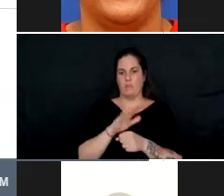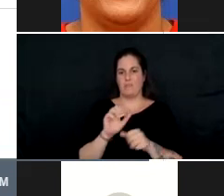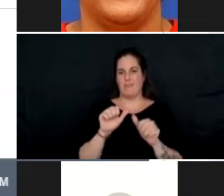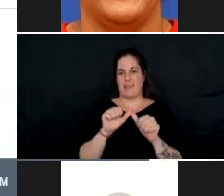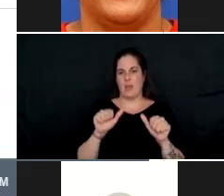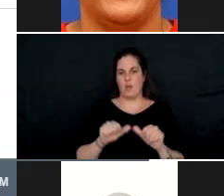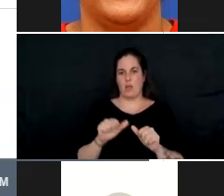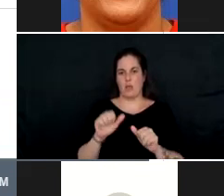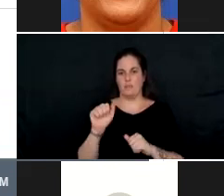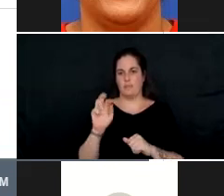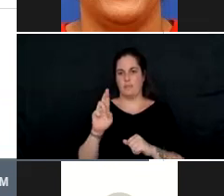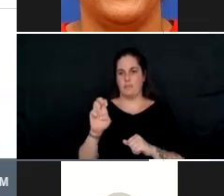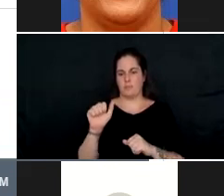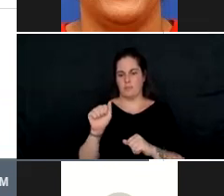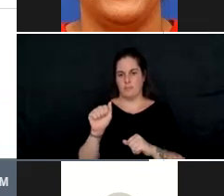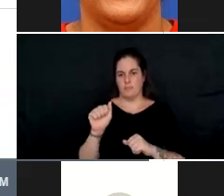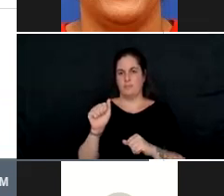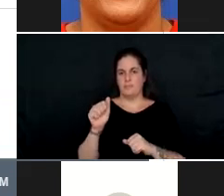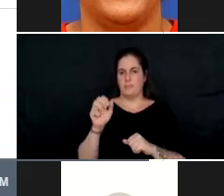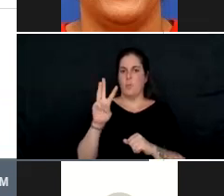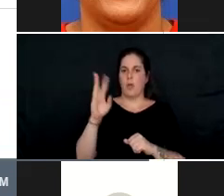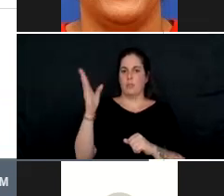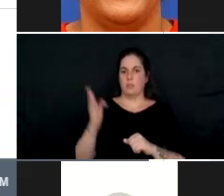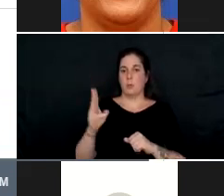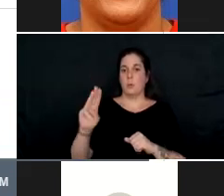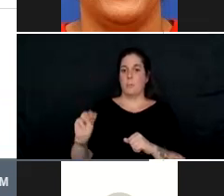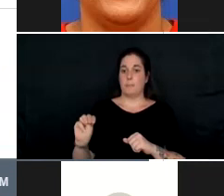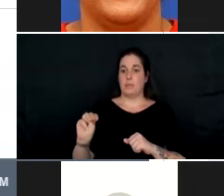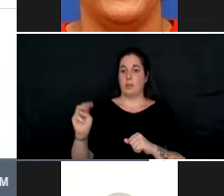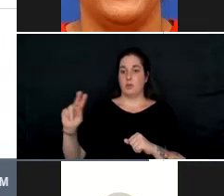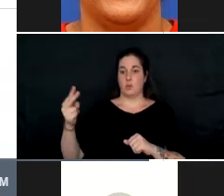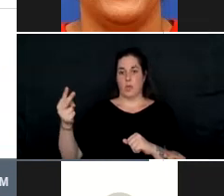what we call a decibel. Okay.